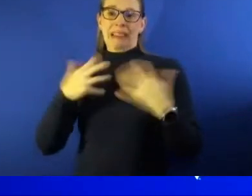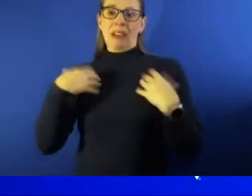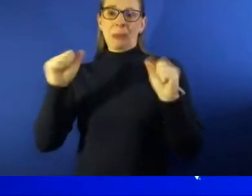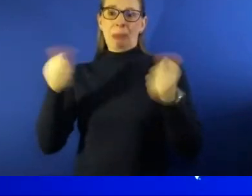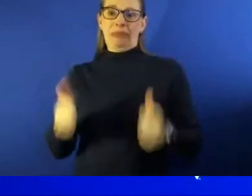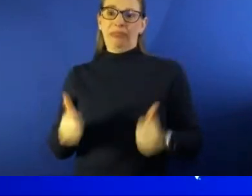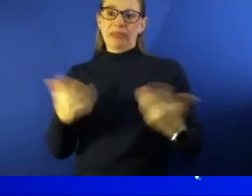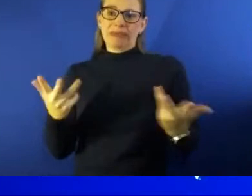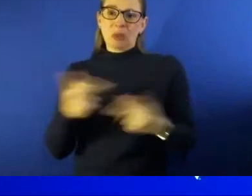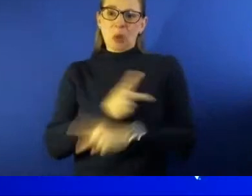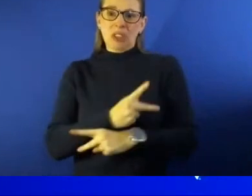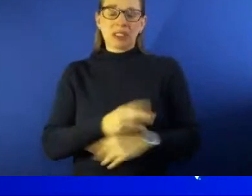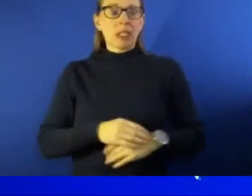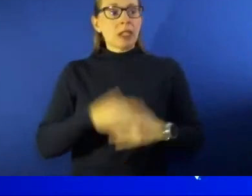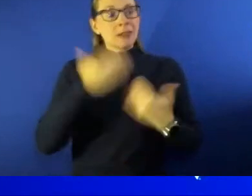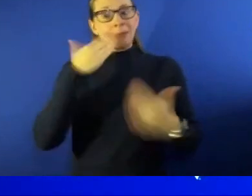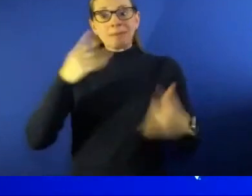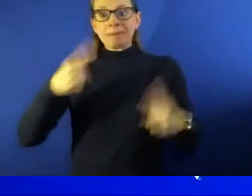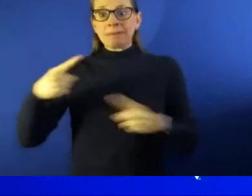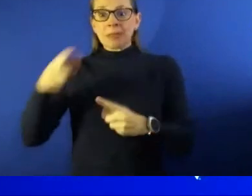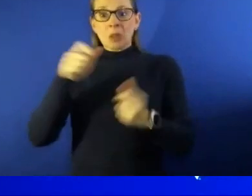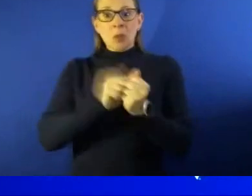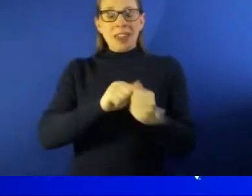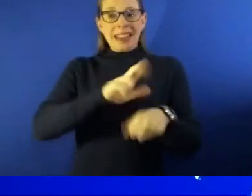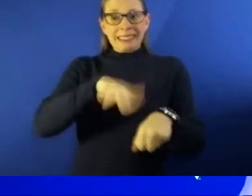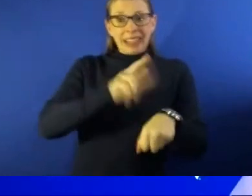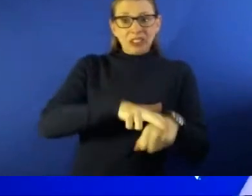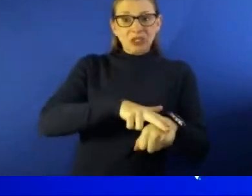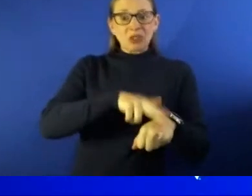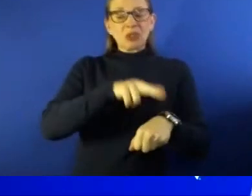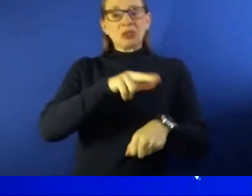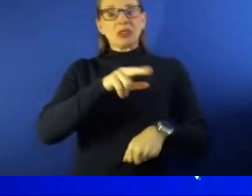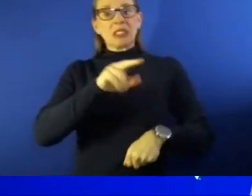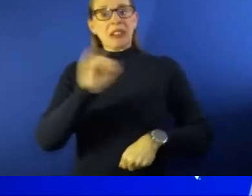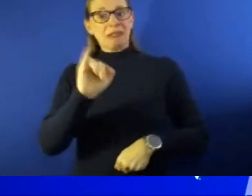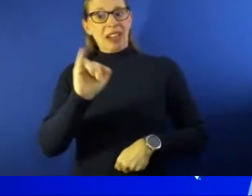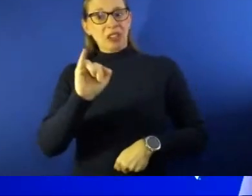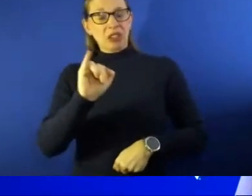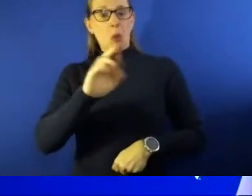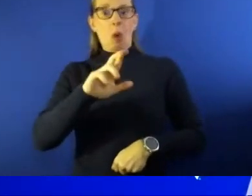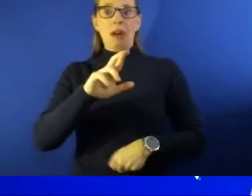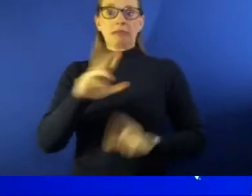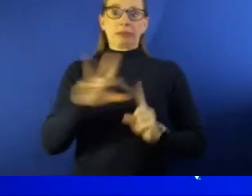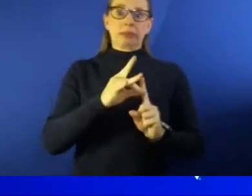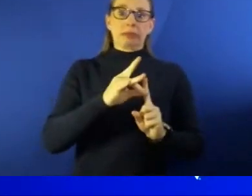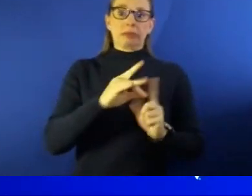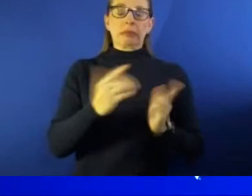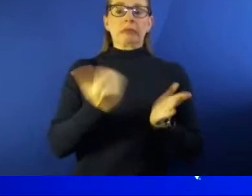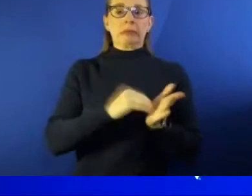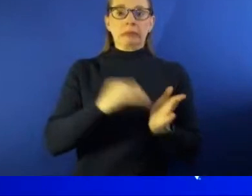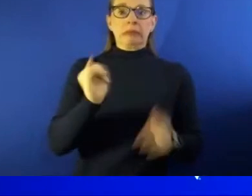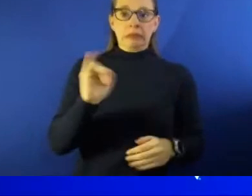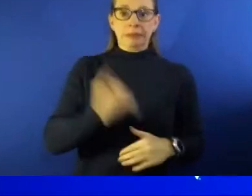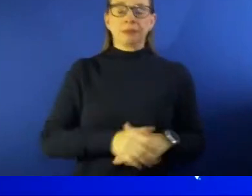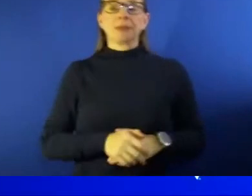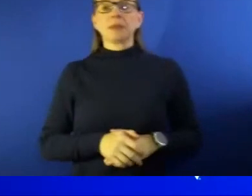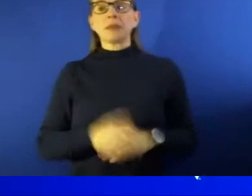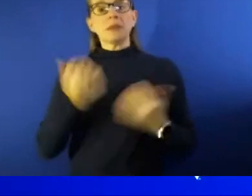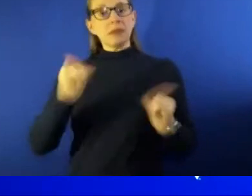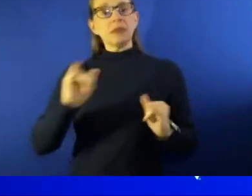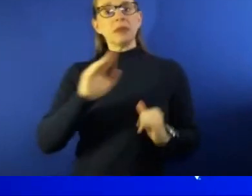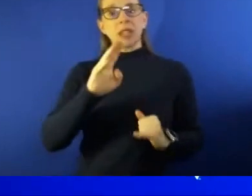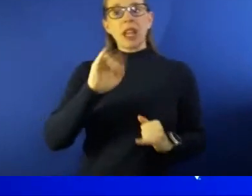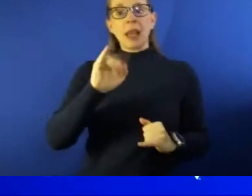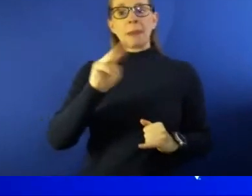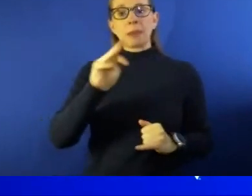exactly know what will happen on repeat infection. More than likely, you should still have immunity and recover